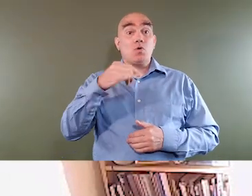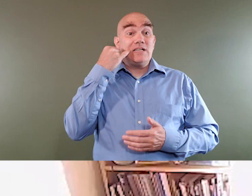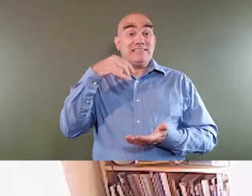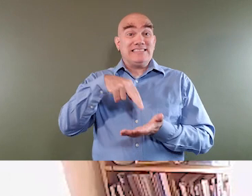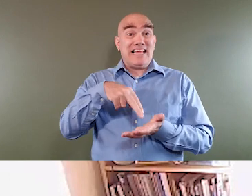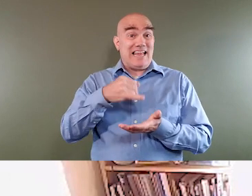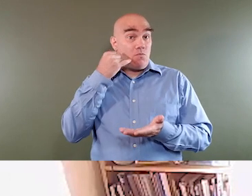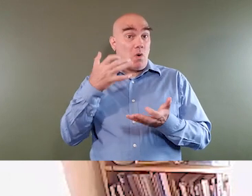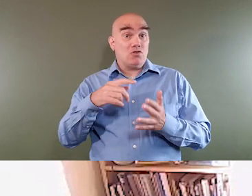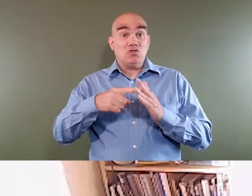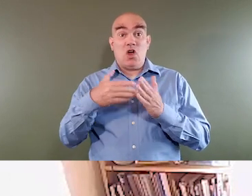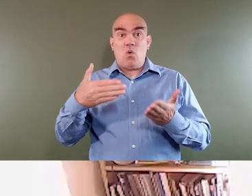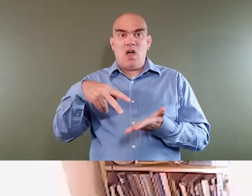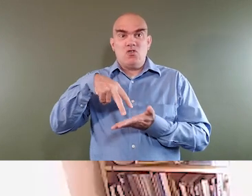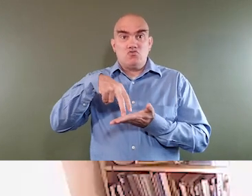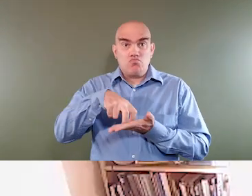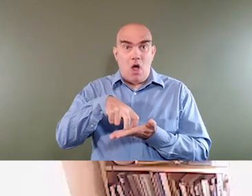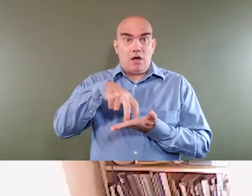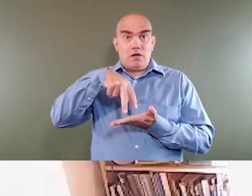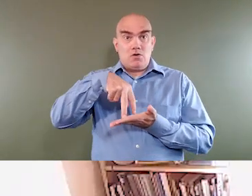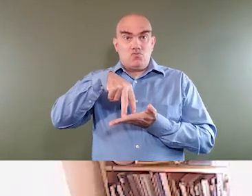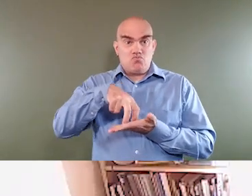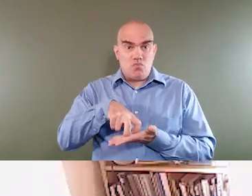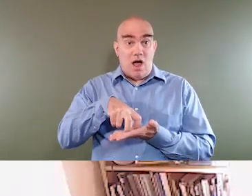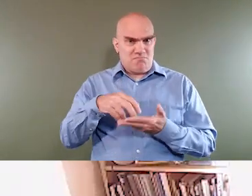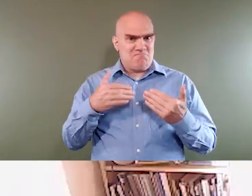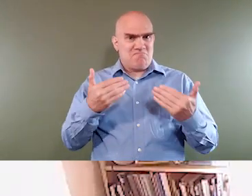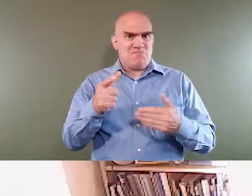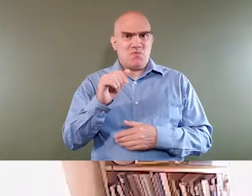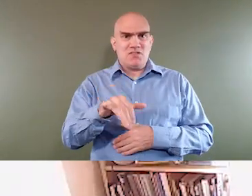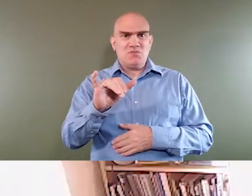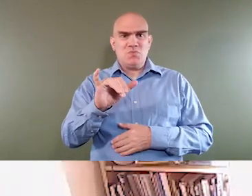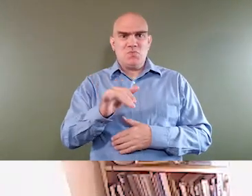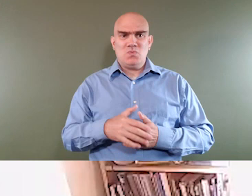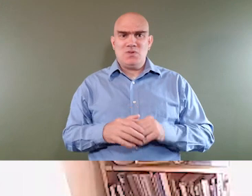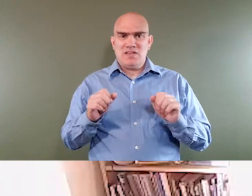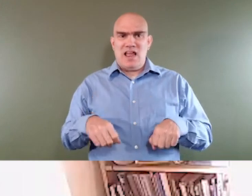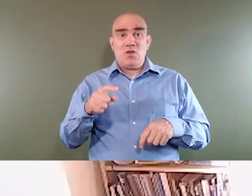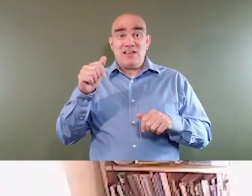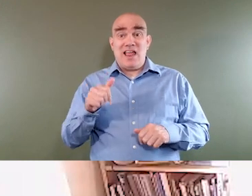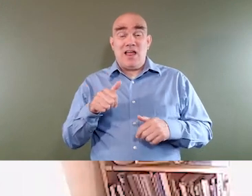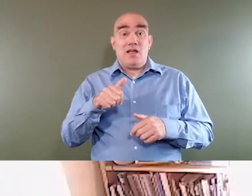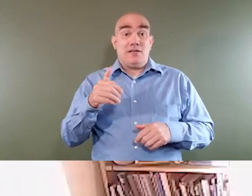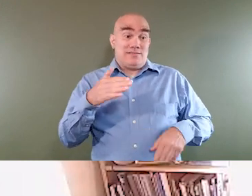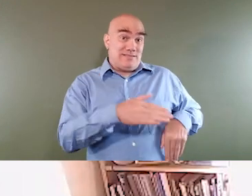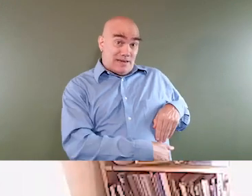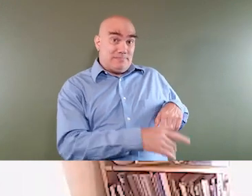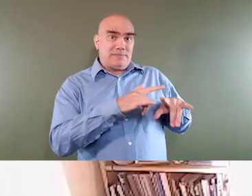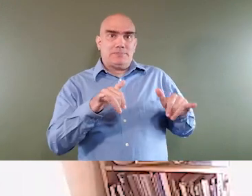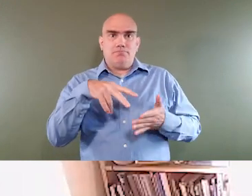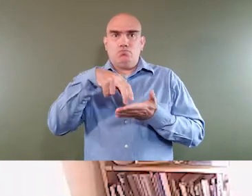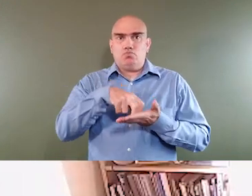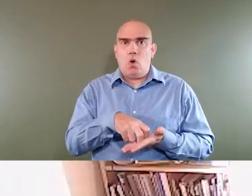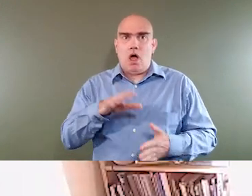that into a squat, you can do that too. So you can tap the hip as you squat the